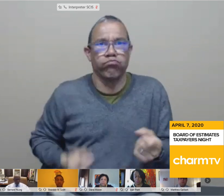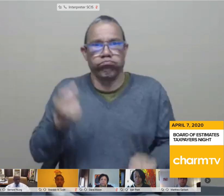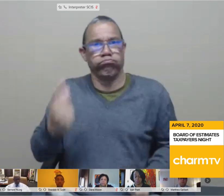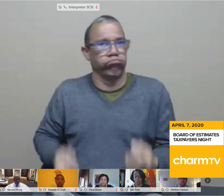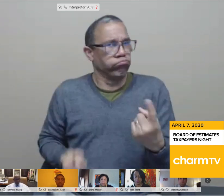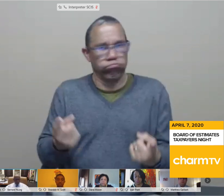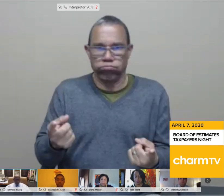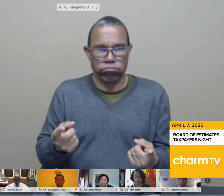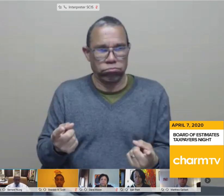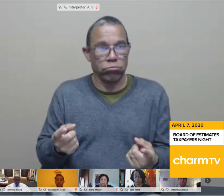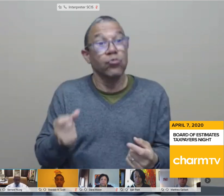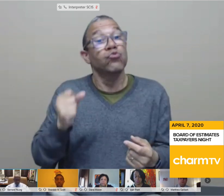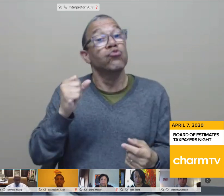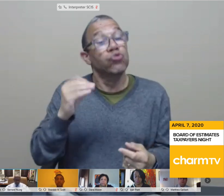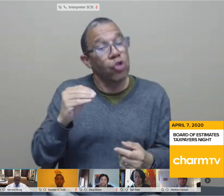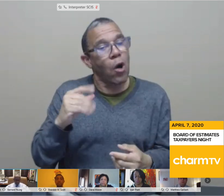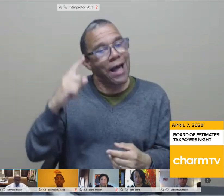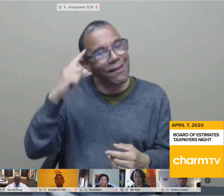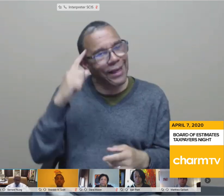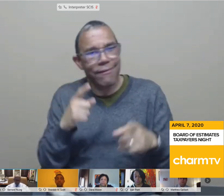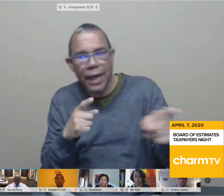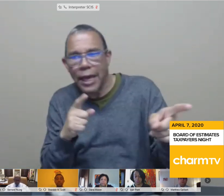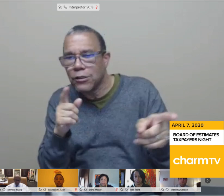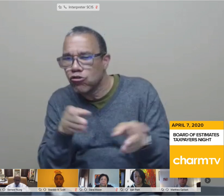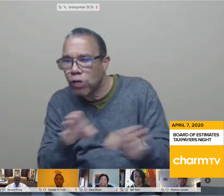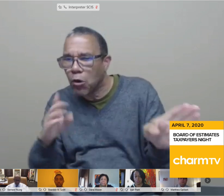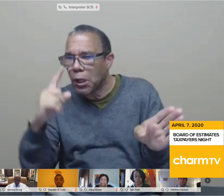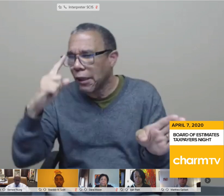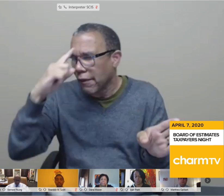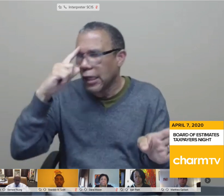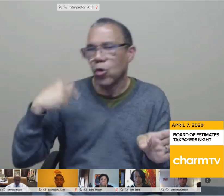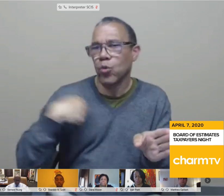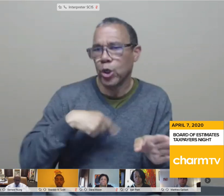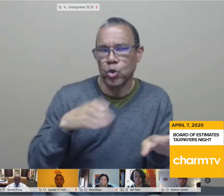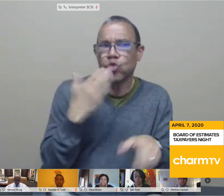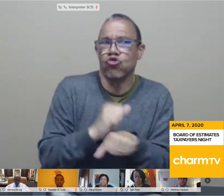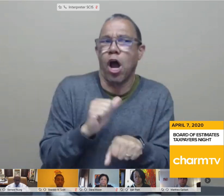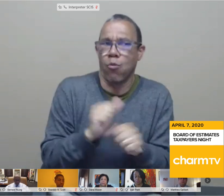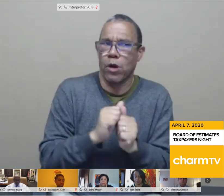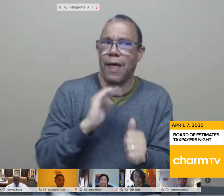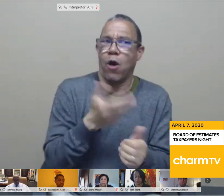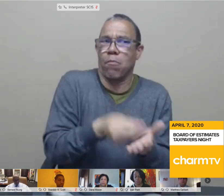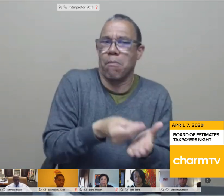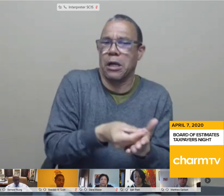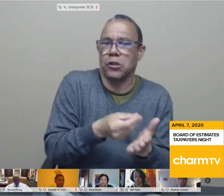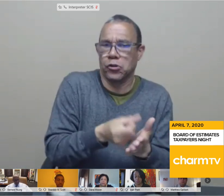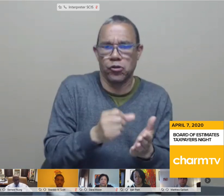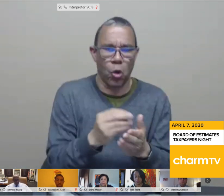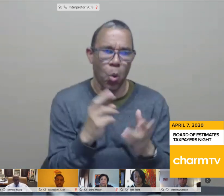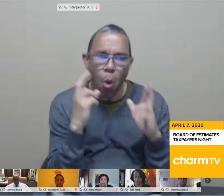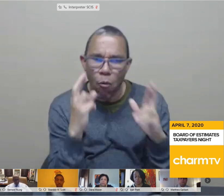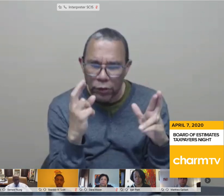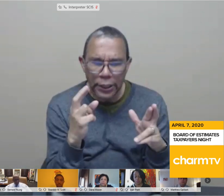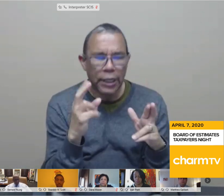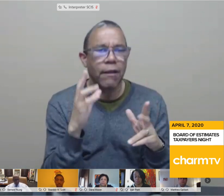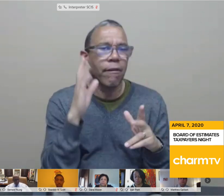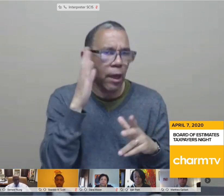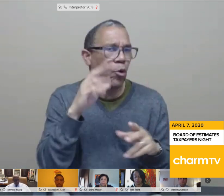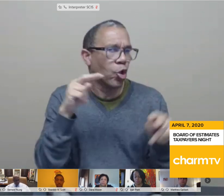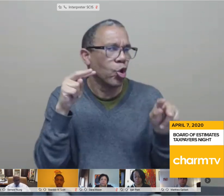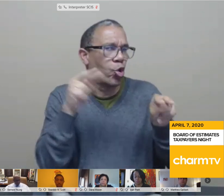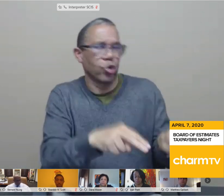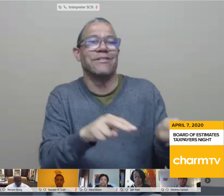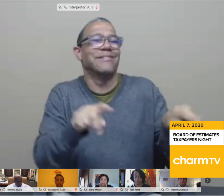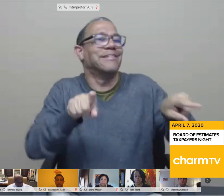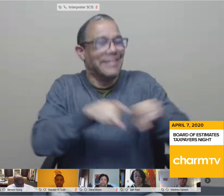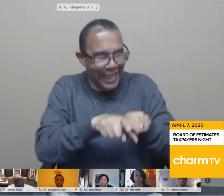little early to know, but I think they've generally been complimentary of you know, the elected officials' leadership and the financial policies that have been put in